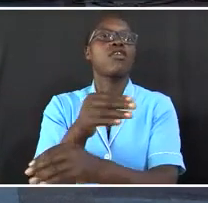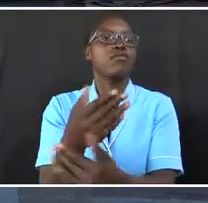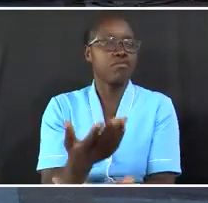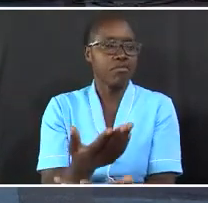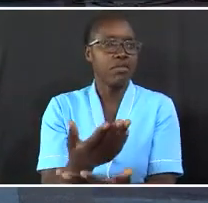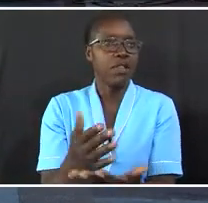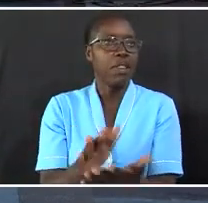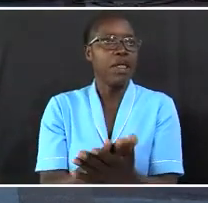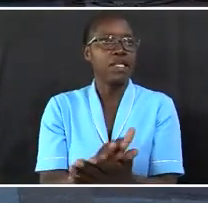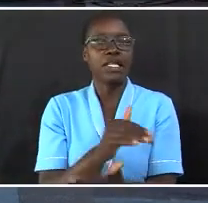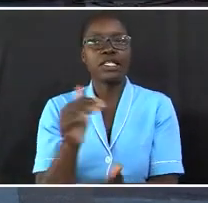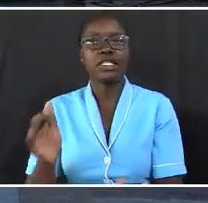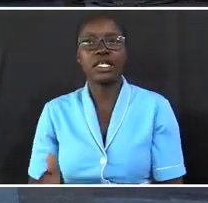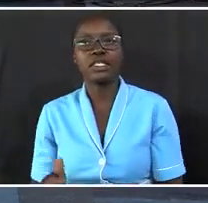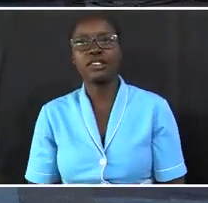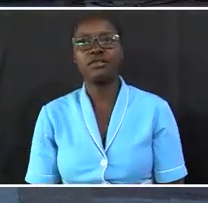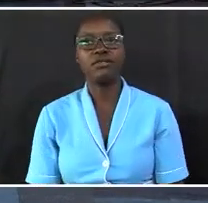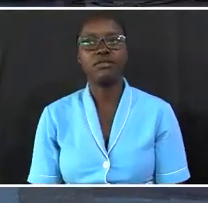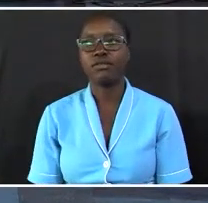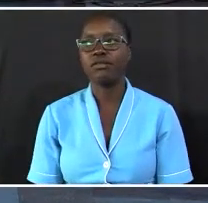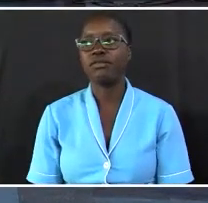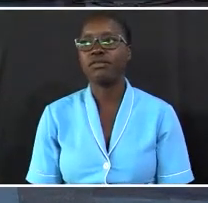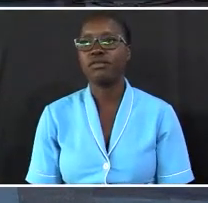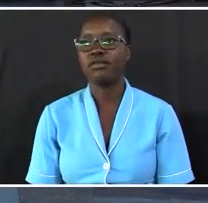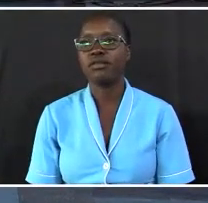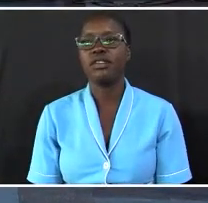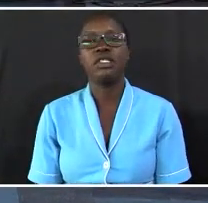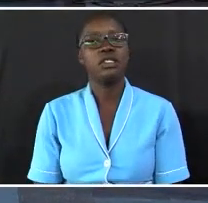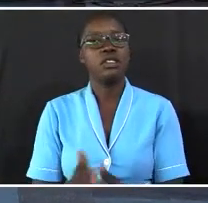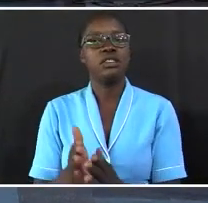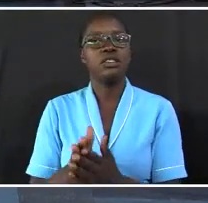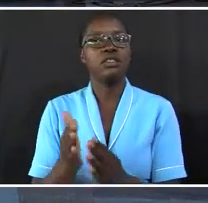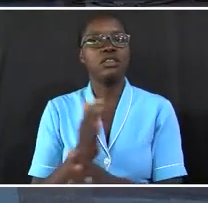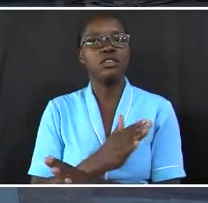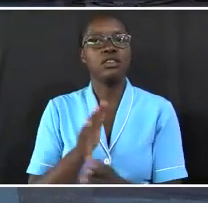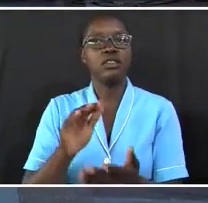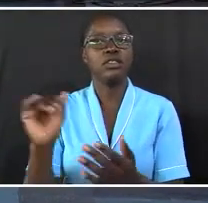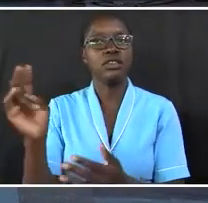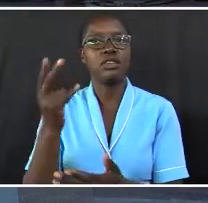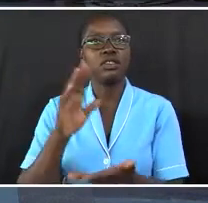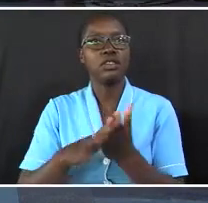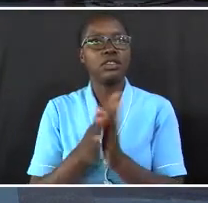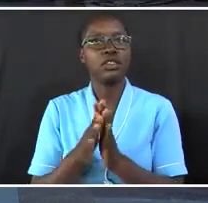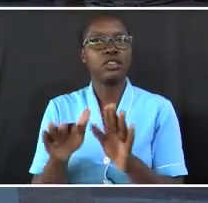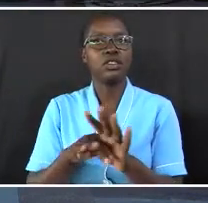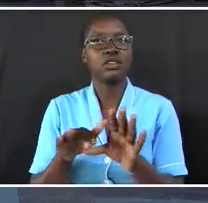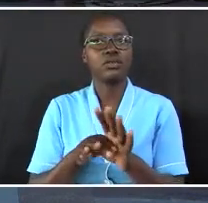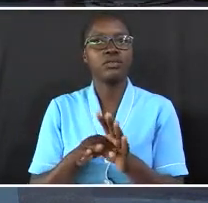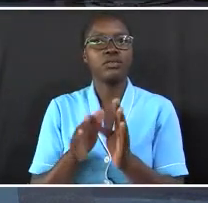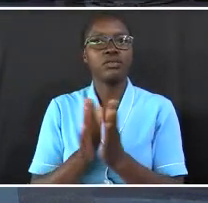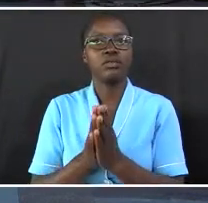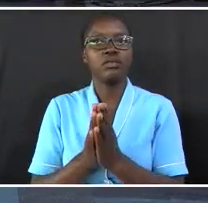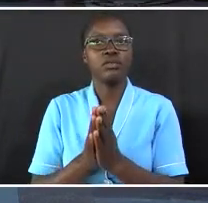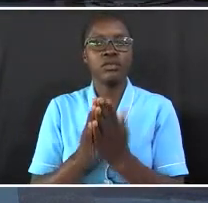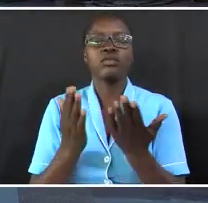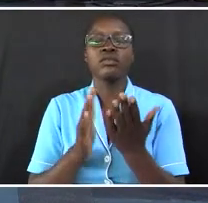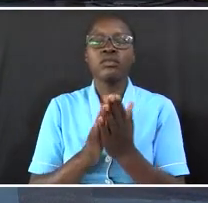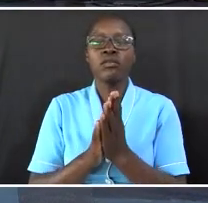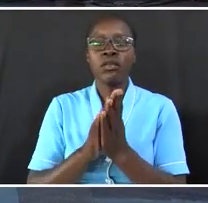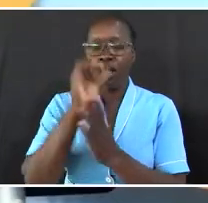When I was on the other side, I usually say the other side, before I became an Adventist, and I was a member of one of the Pentecostal